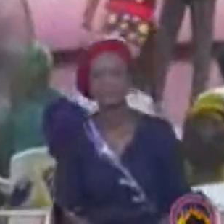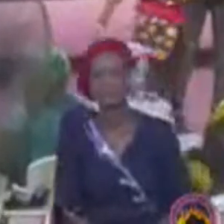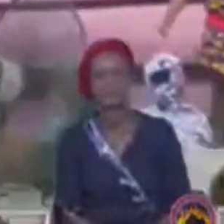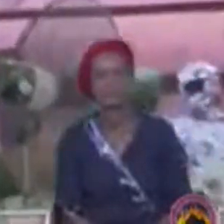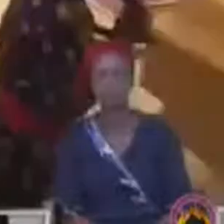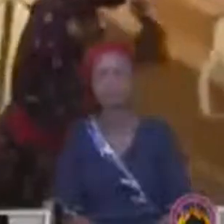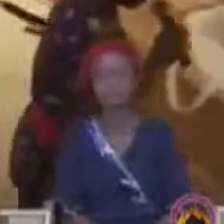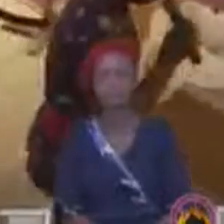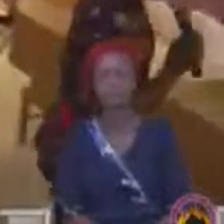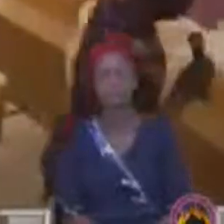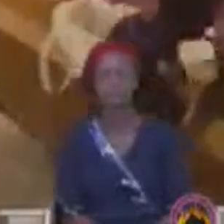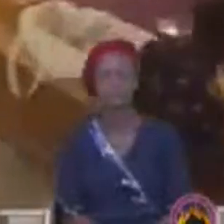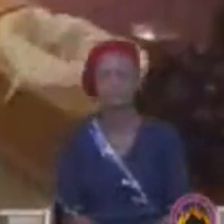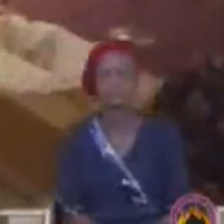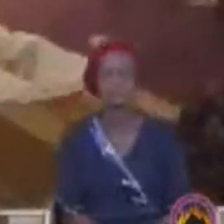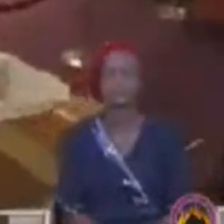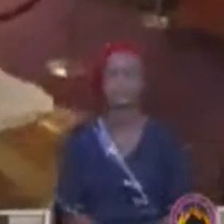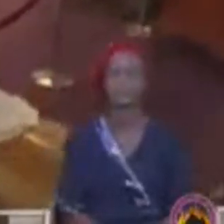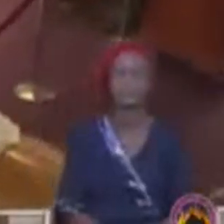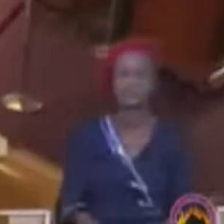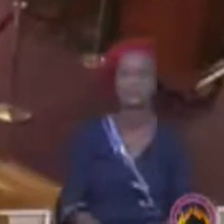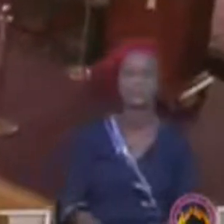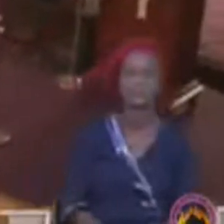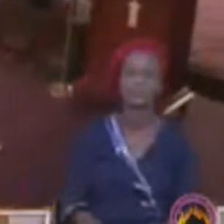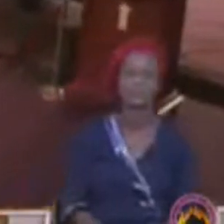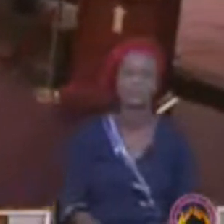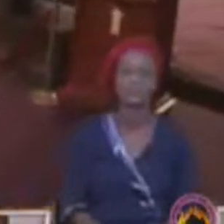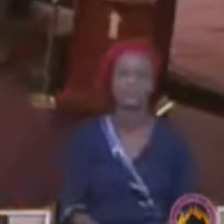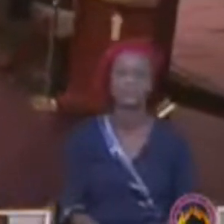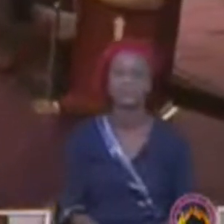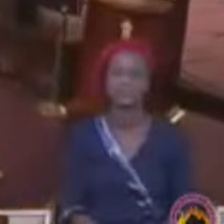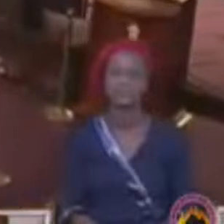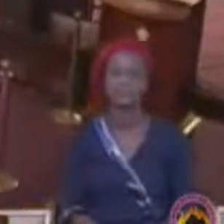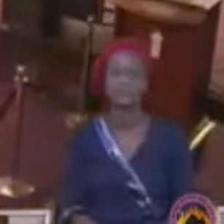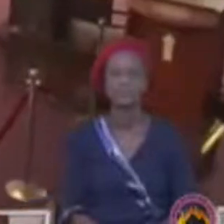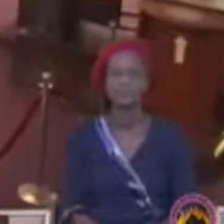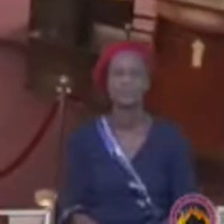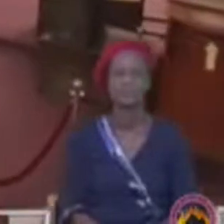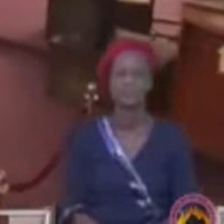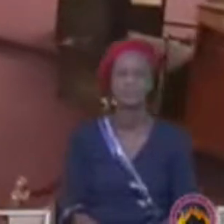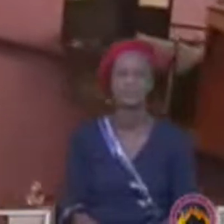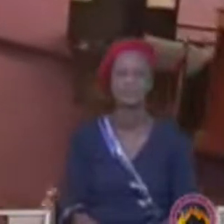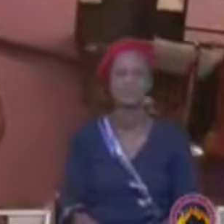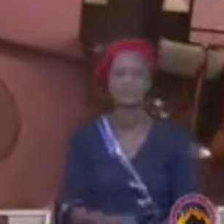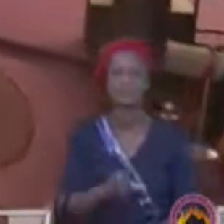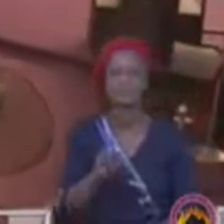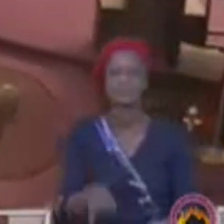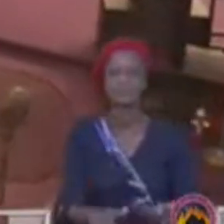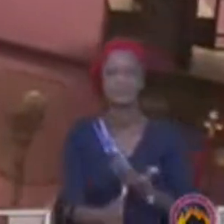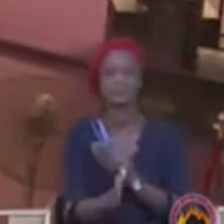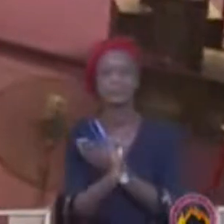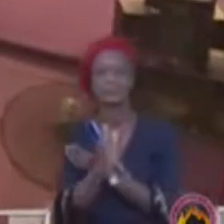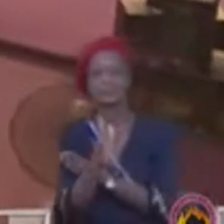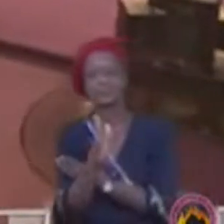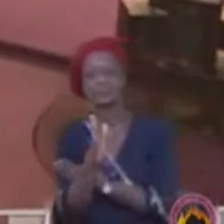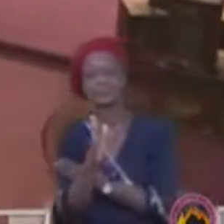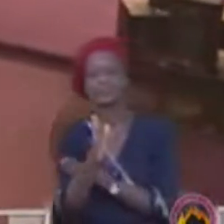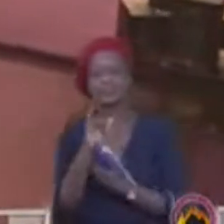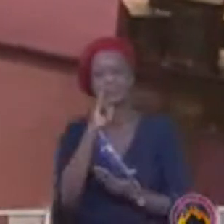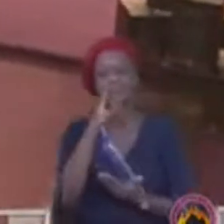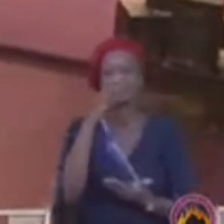ao ao ala be kai naga anaka ito jiova ile mountain of fire.